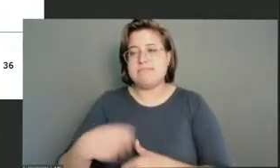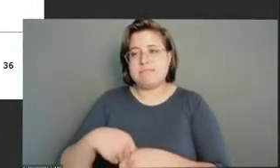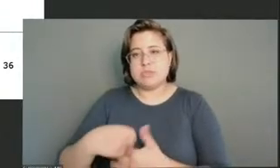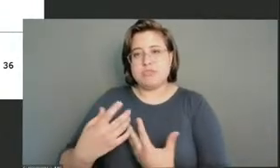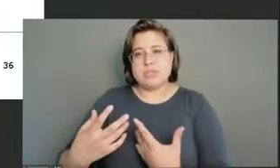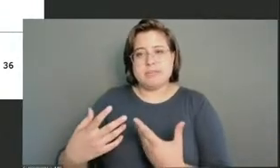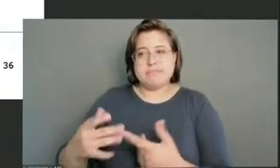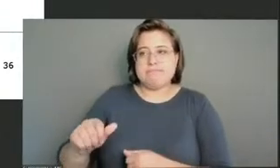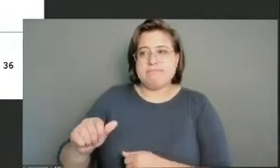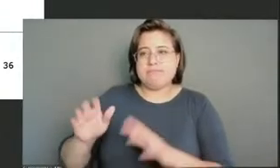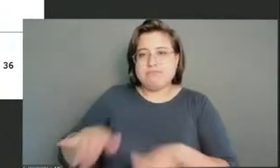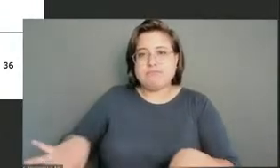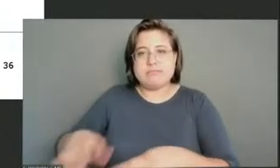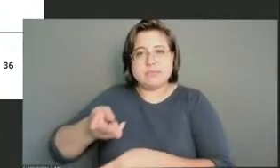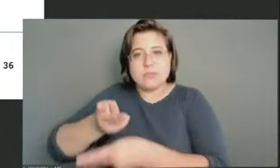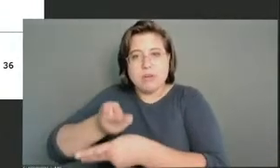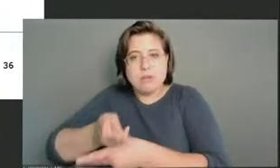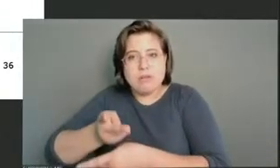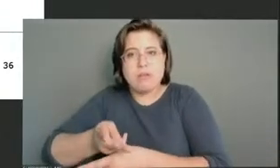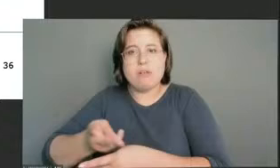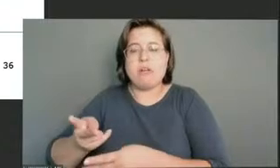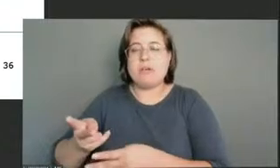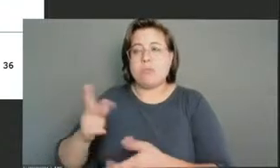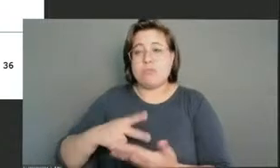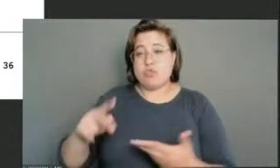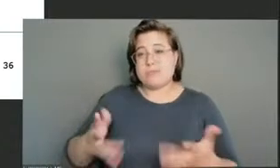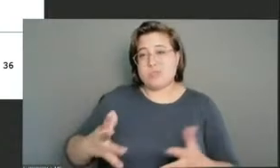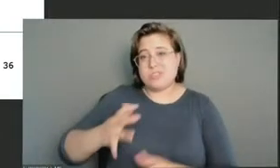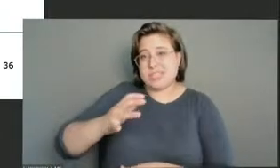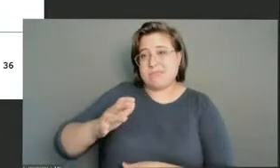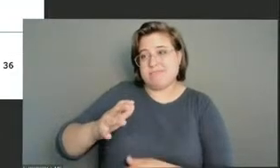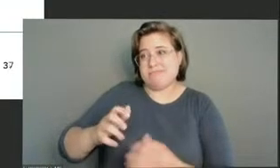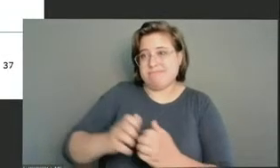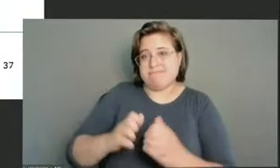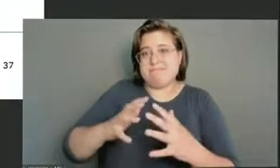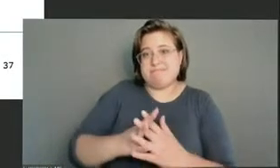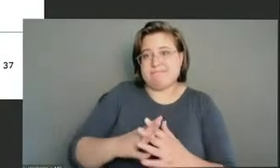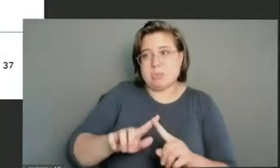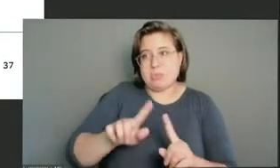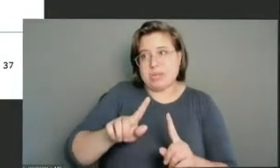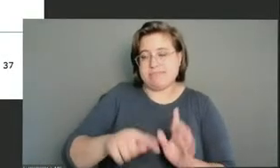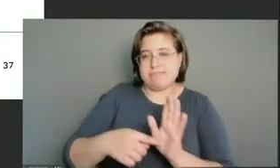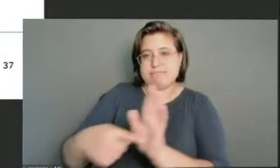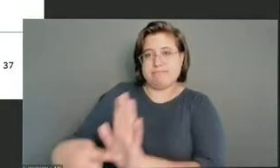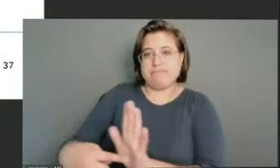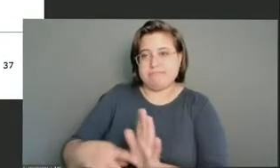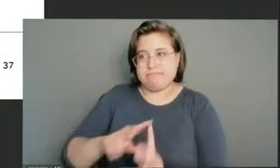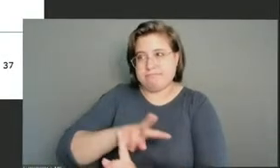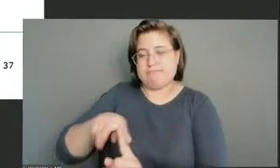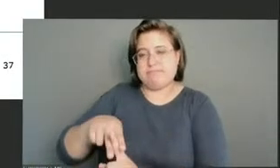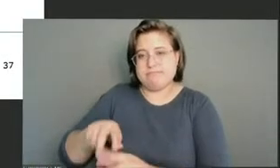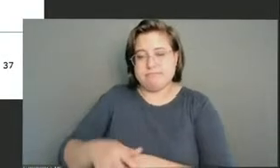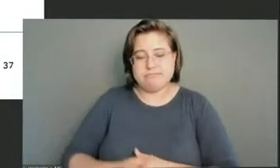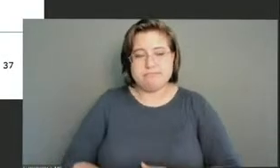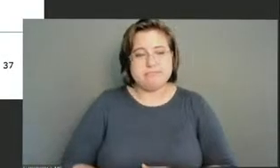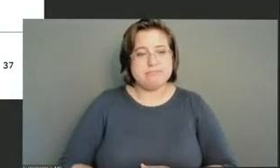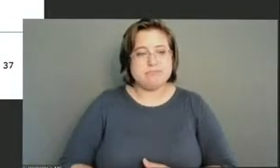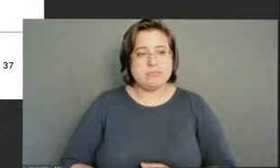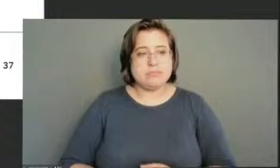the systems and programs that exist to support them. Lastly, the federal government should create an